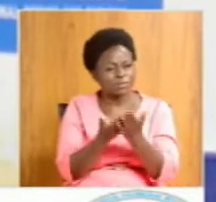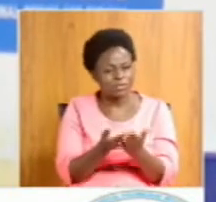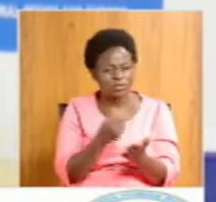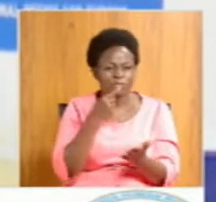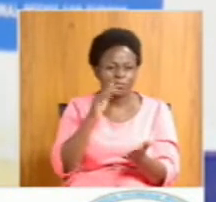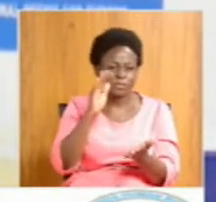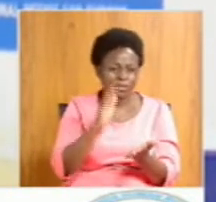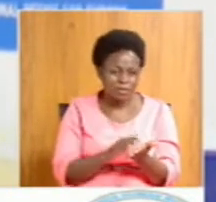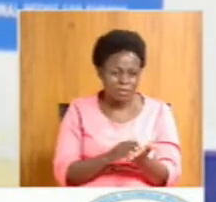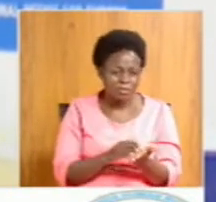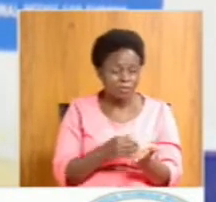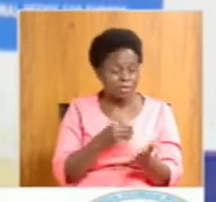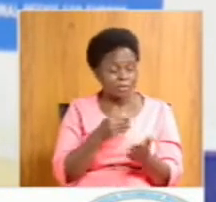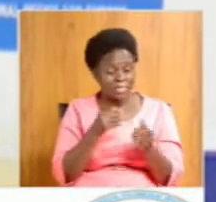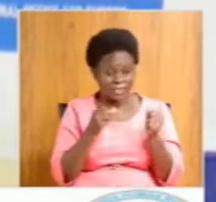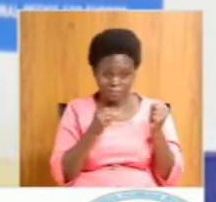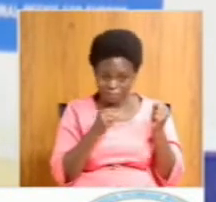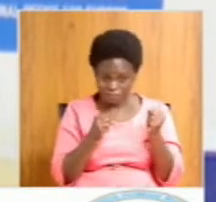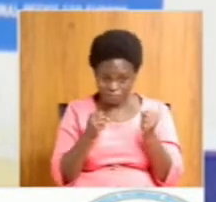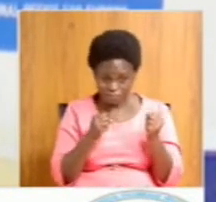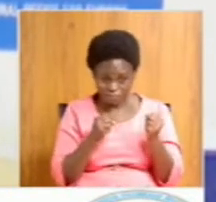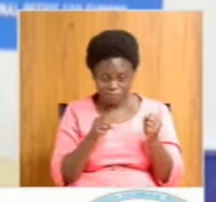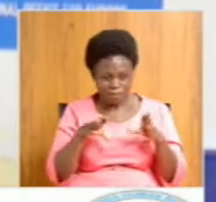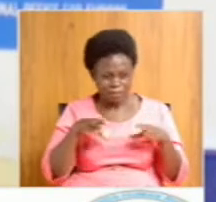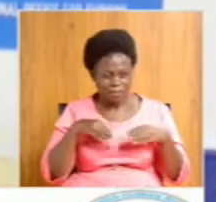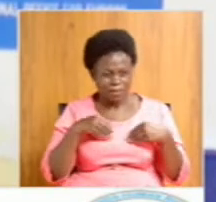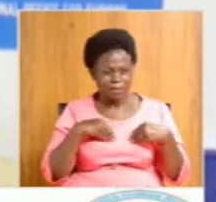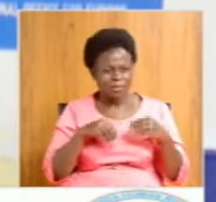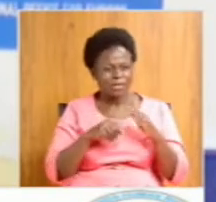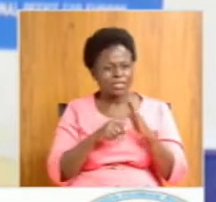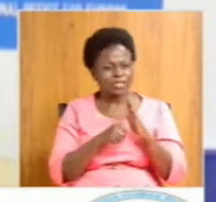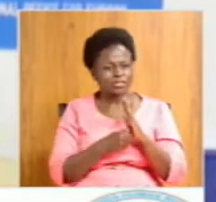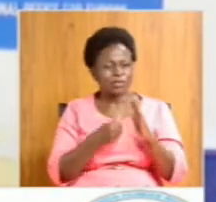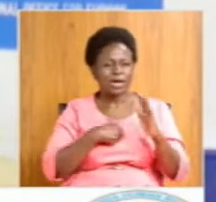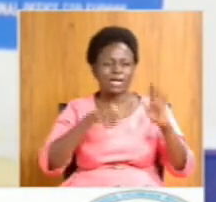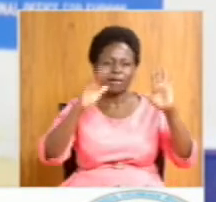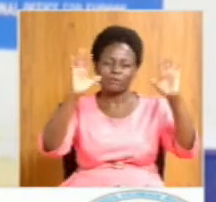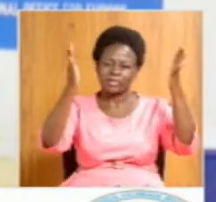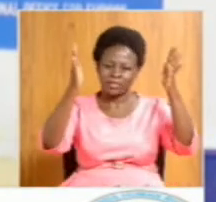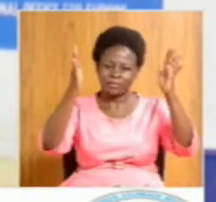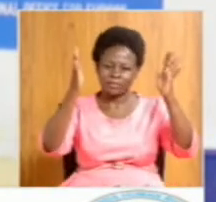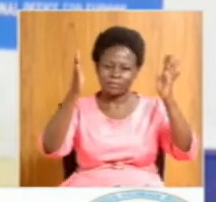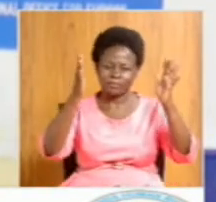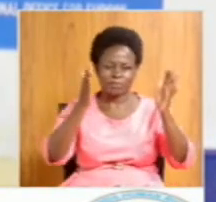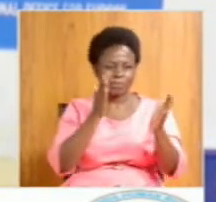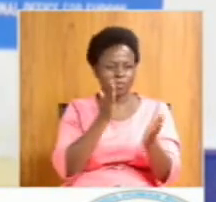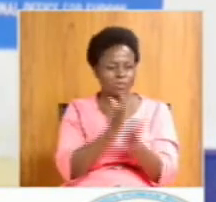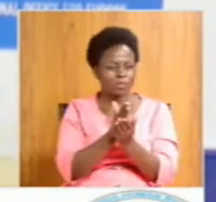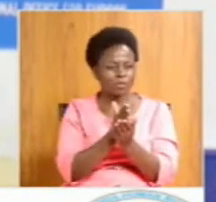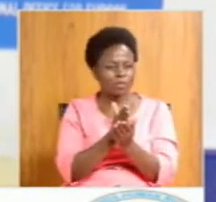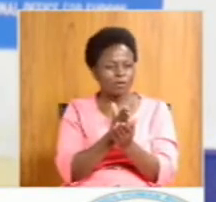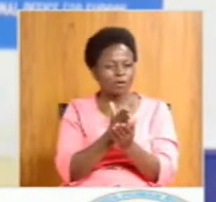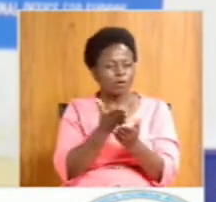gone lower because that is a paradox. Allow me to go back to the issue that I really appreciate, that you've actually acknowledged